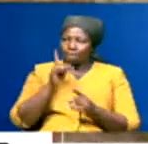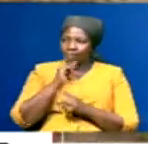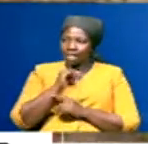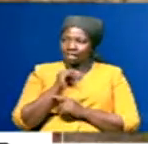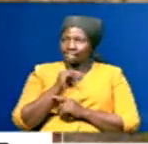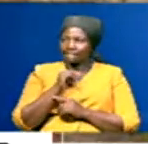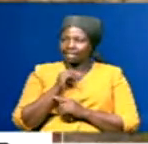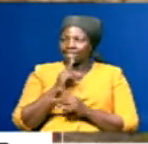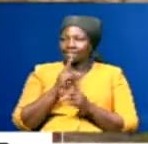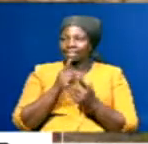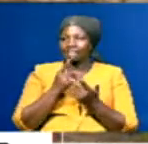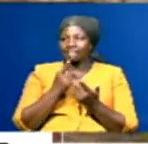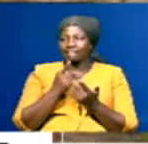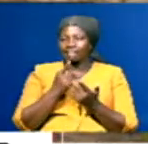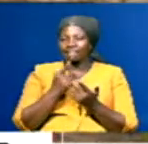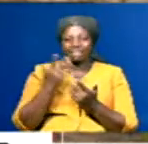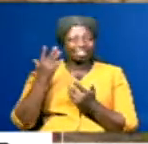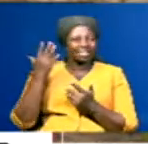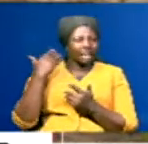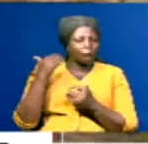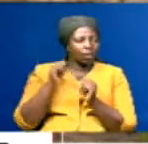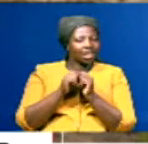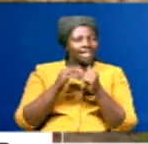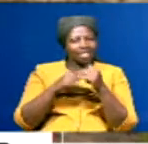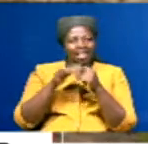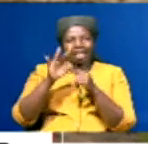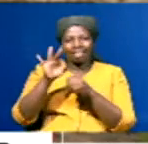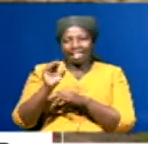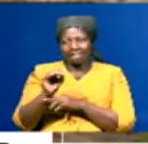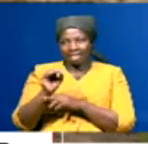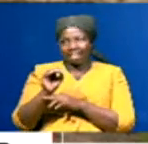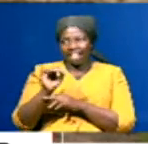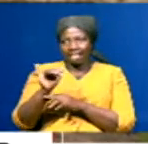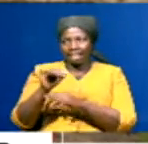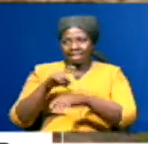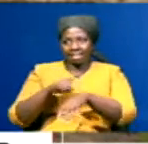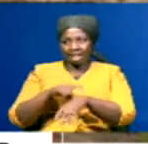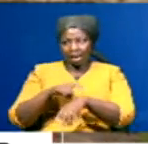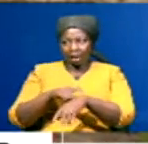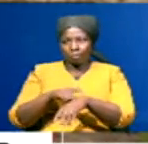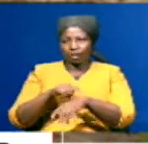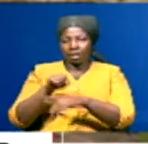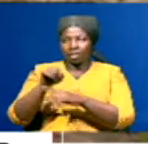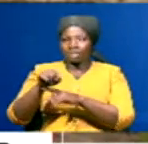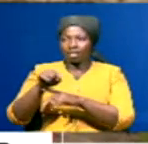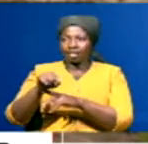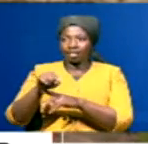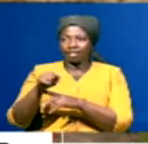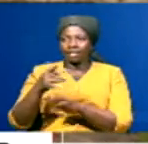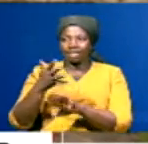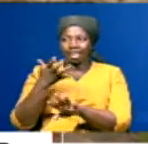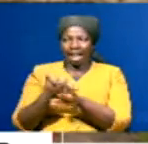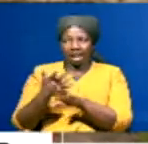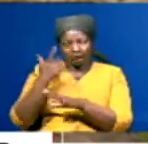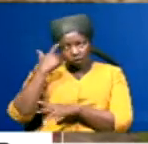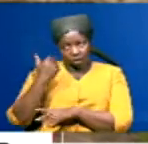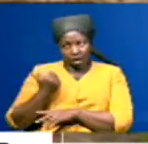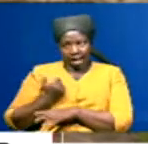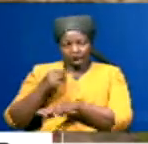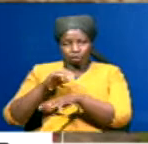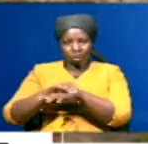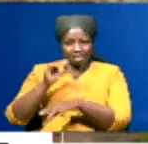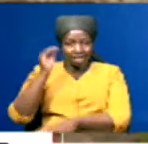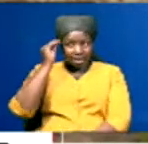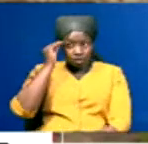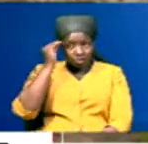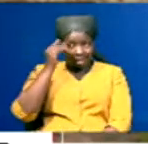in the mid-1930s, and at that point, it was difficult for girls to get an education. So